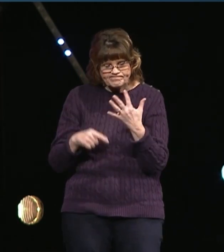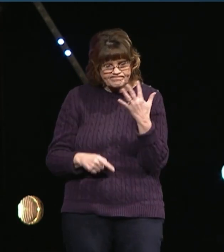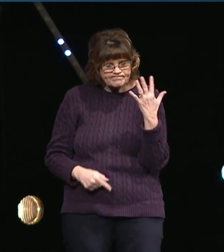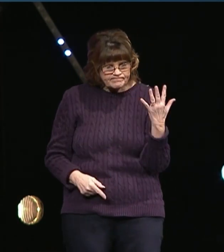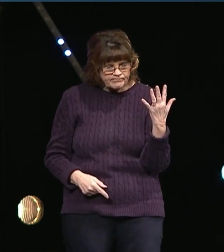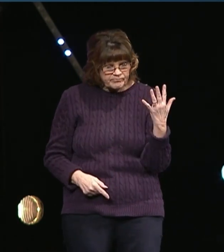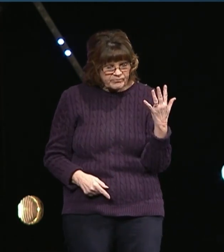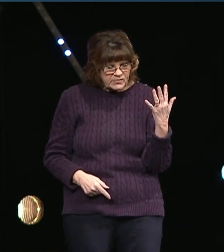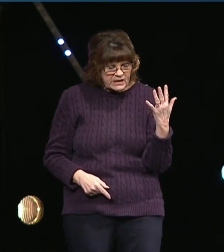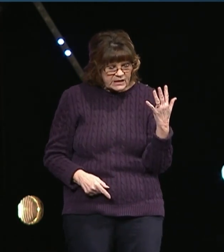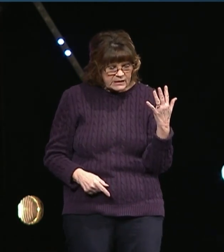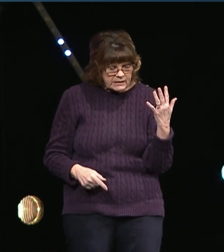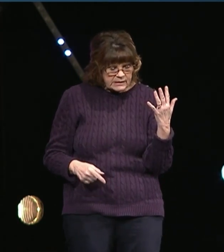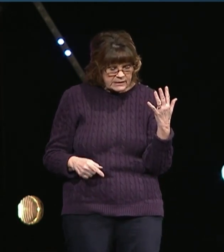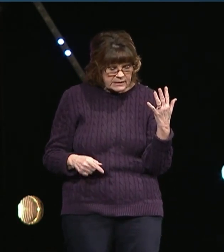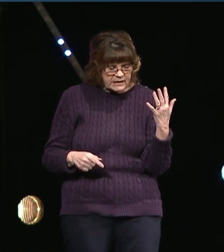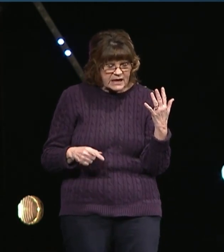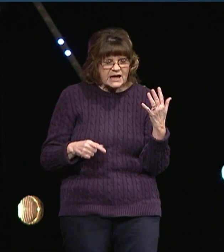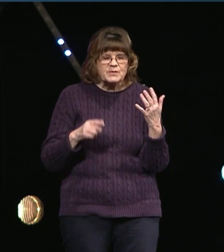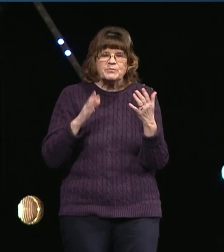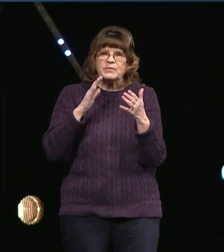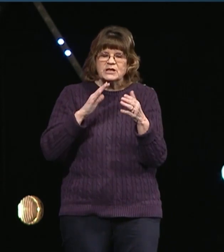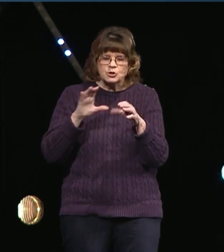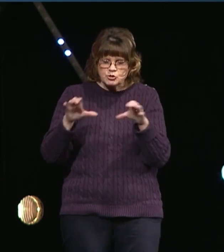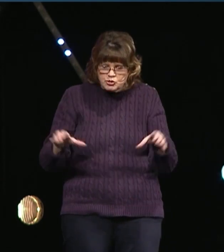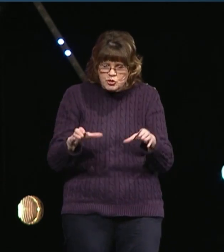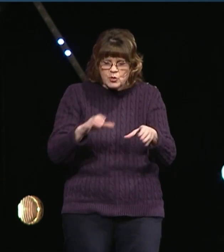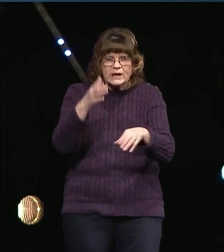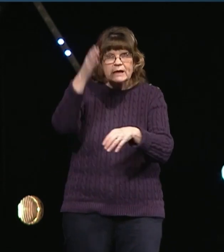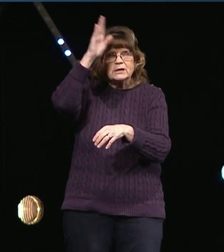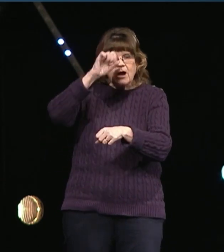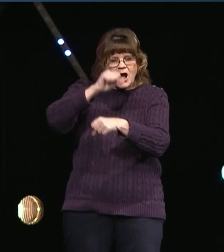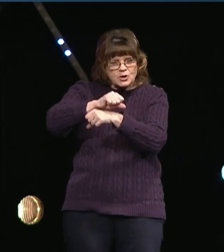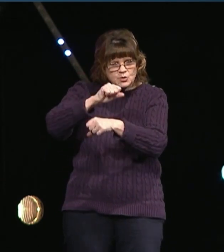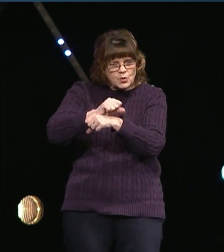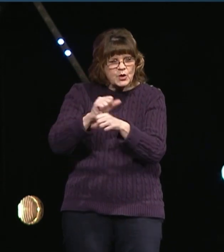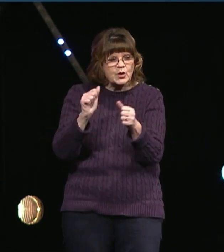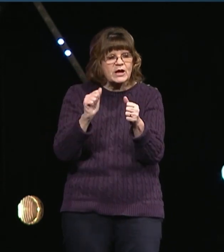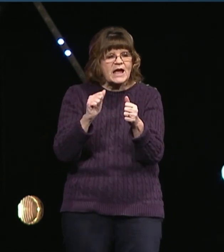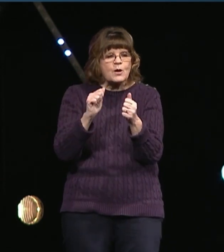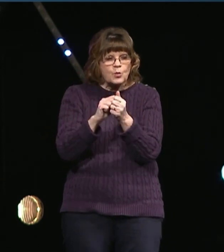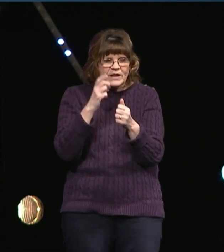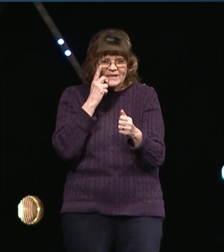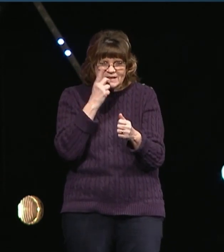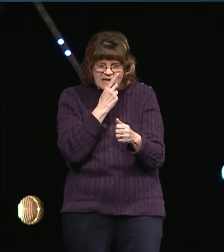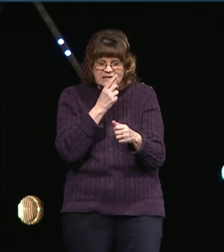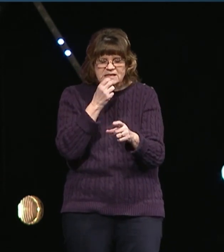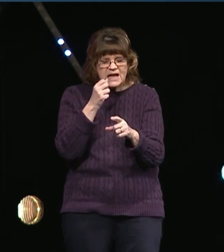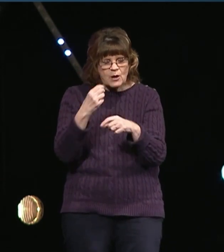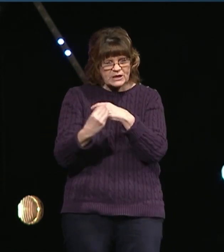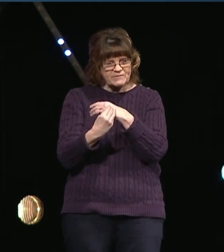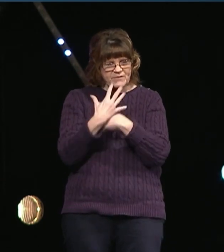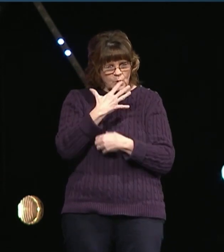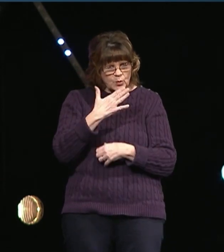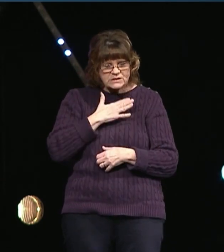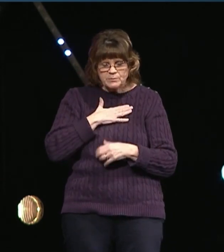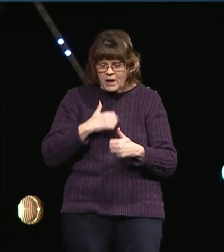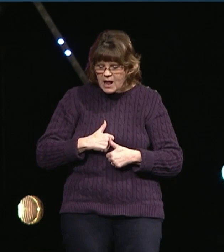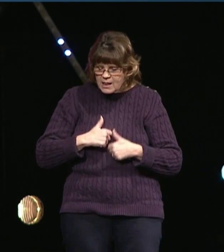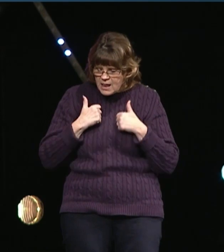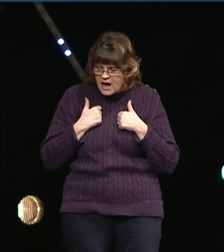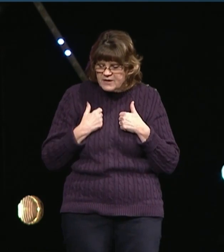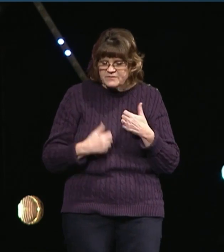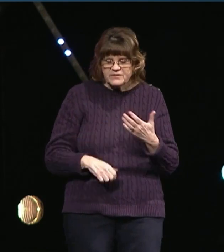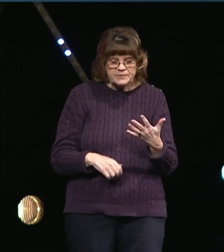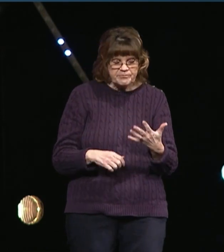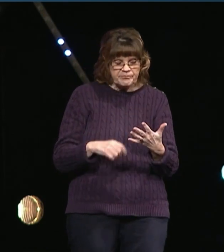that being on mission, being on God's mission with Dennis impacted my life. Five things that informed